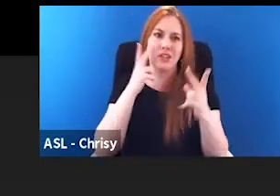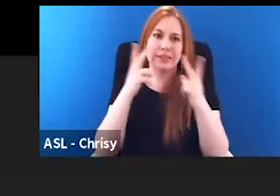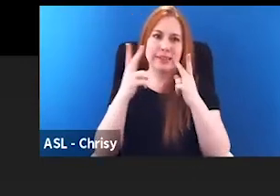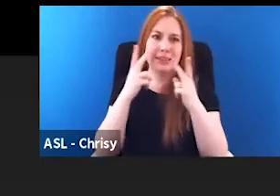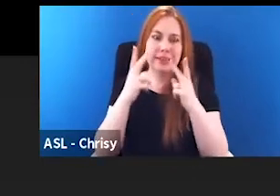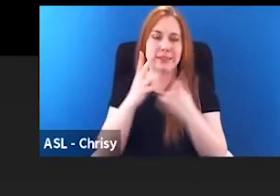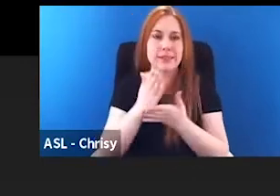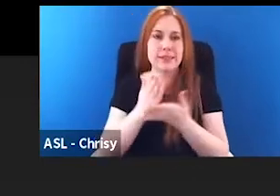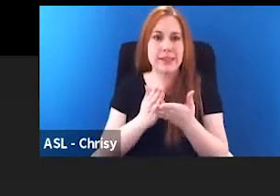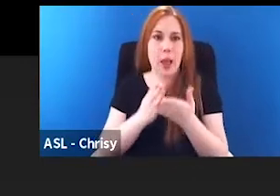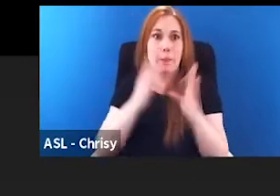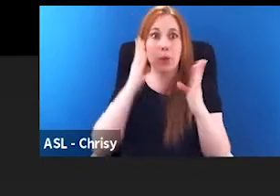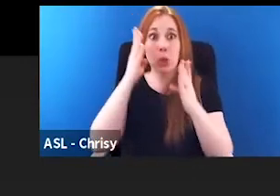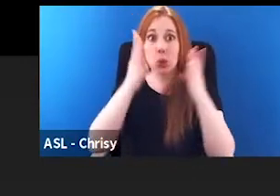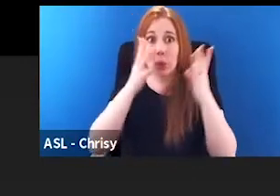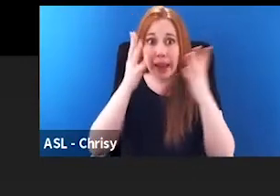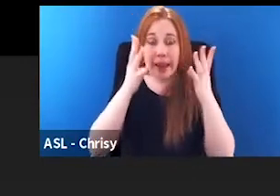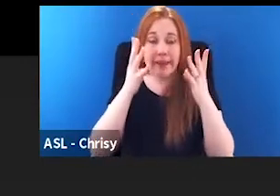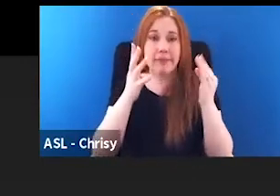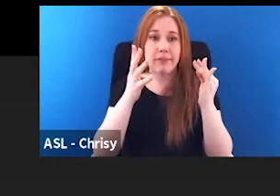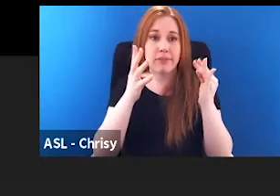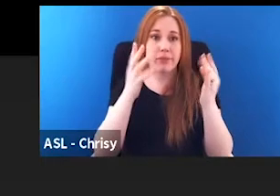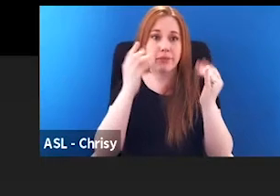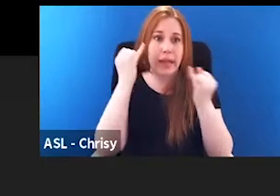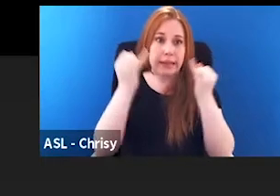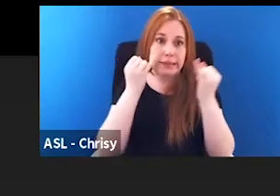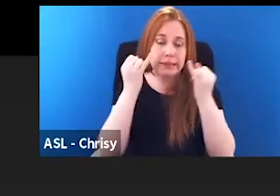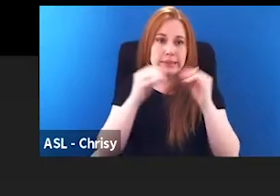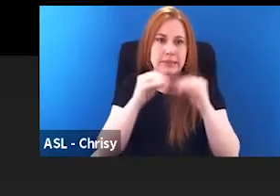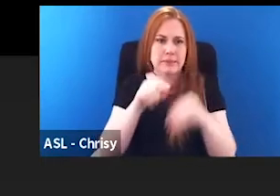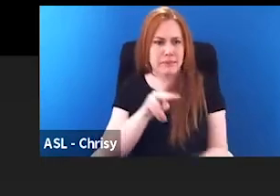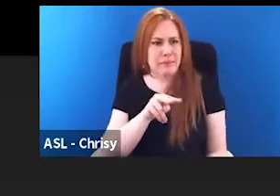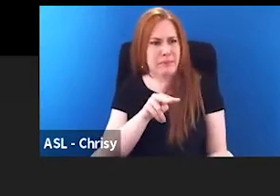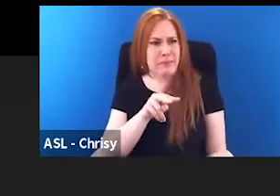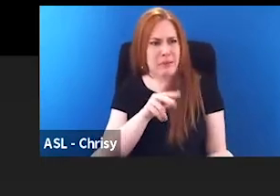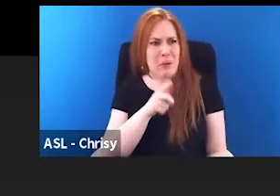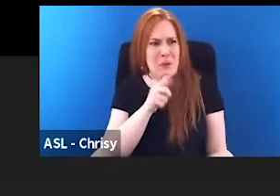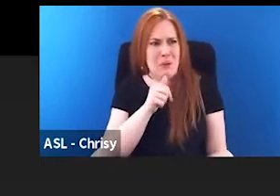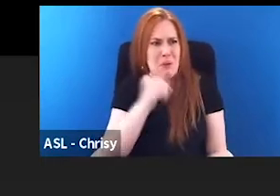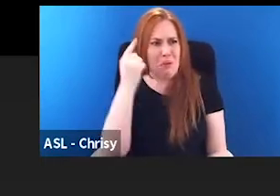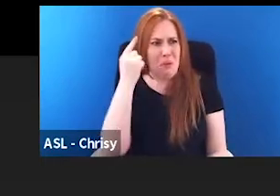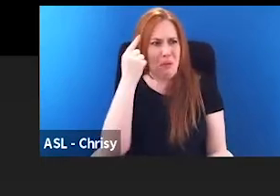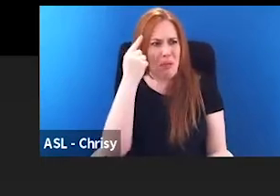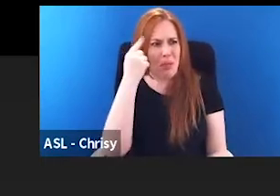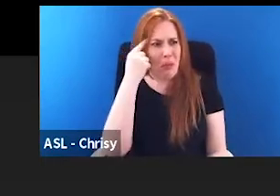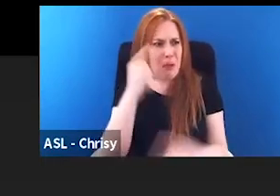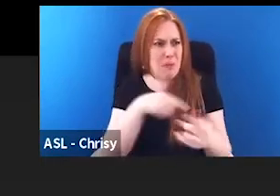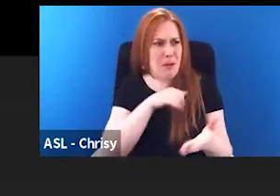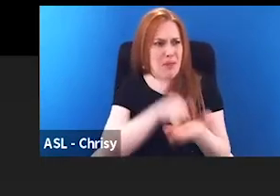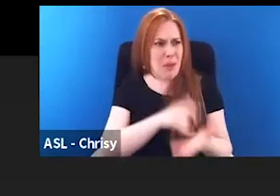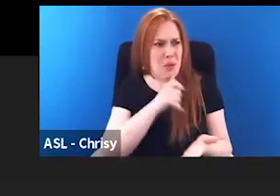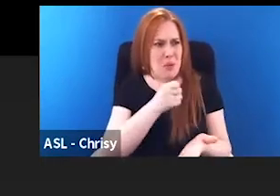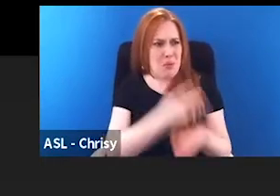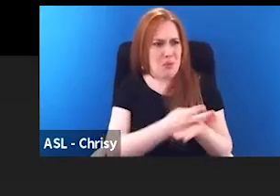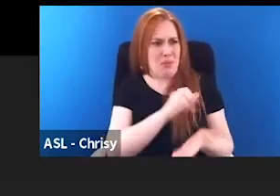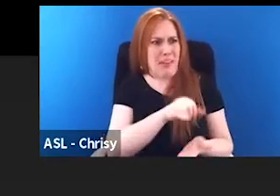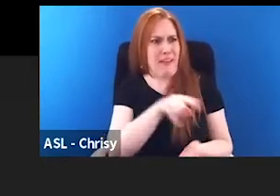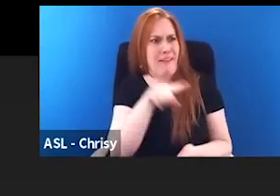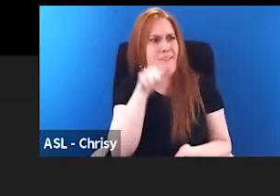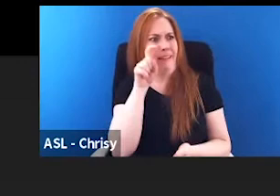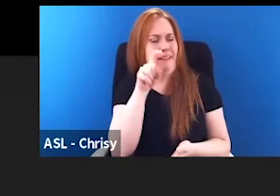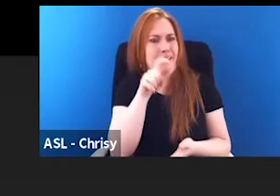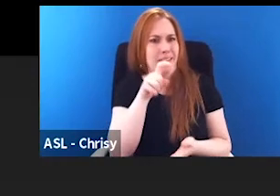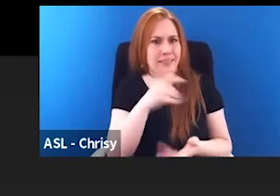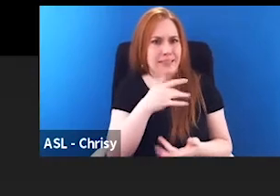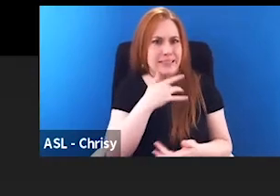of the creative that gets delivered, and you kind of wonder who was in the room when those things were approved or what the discussion was. And I